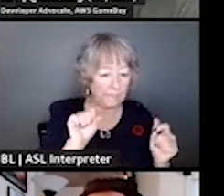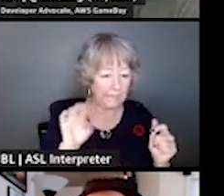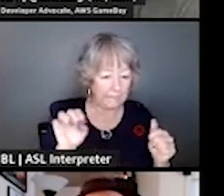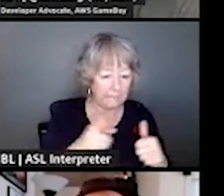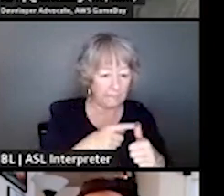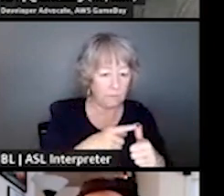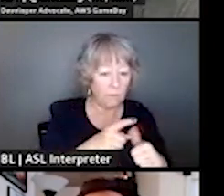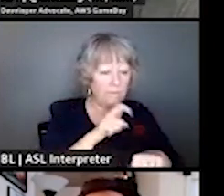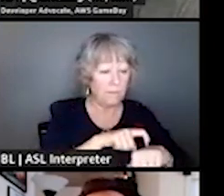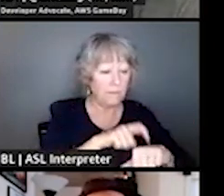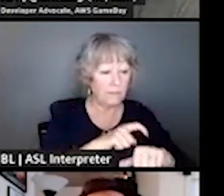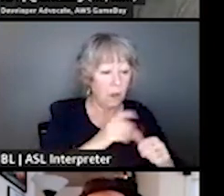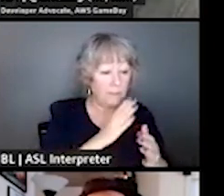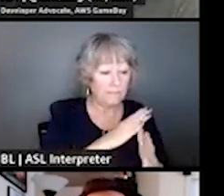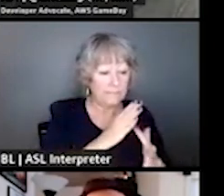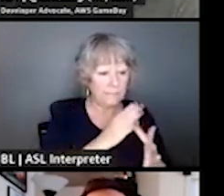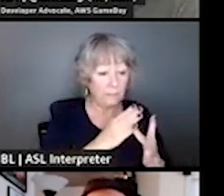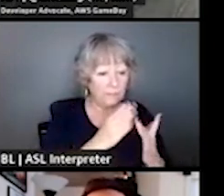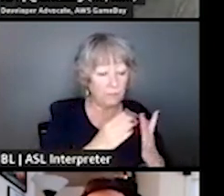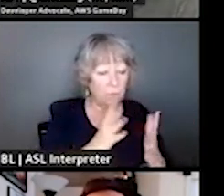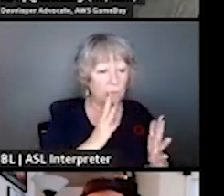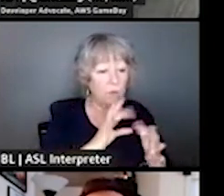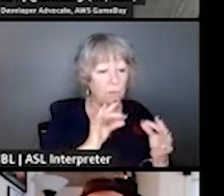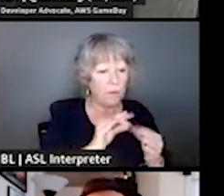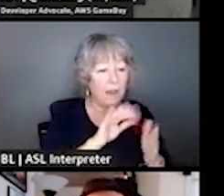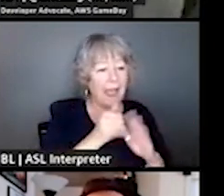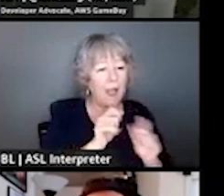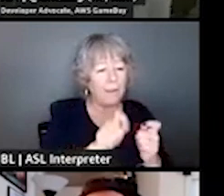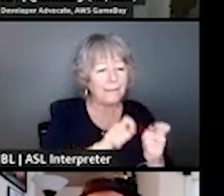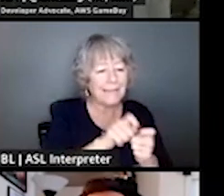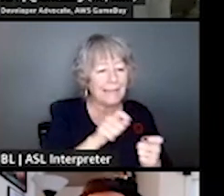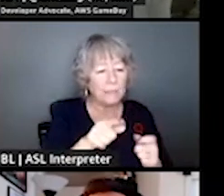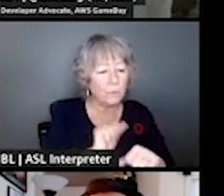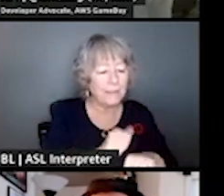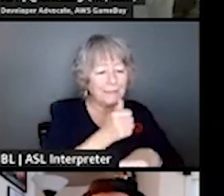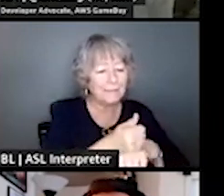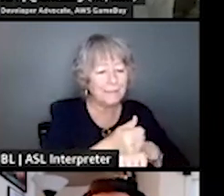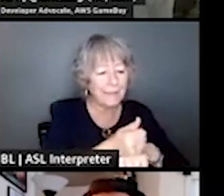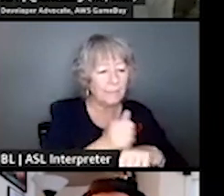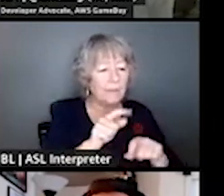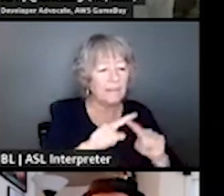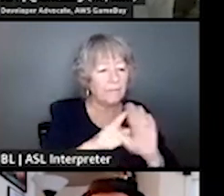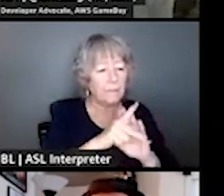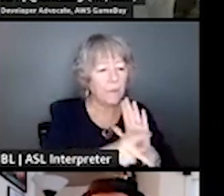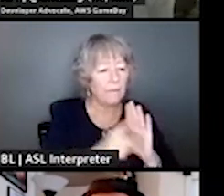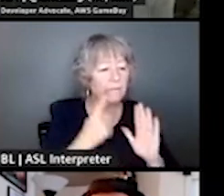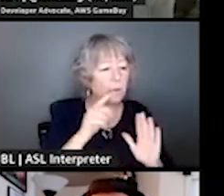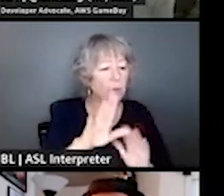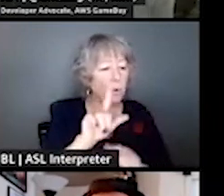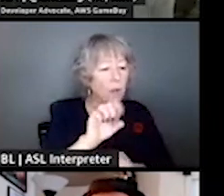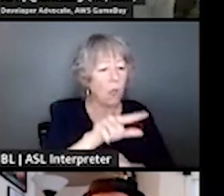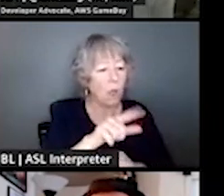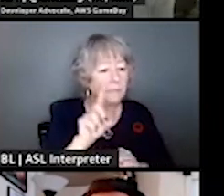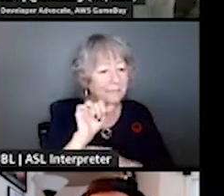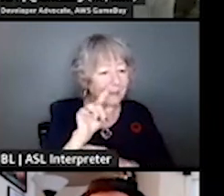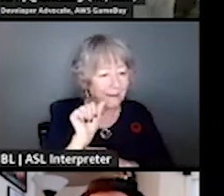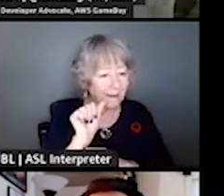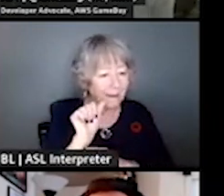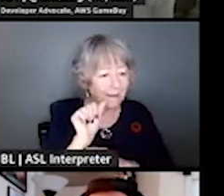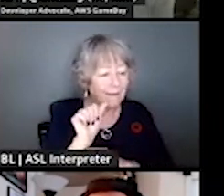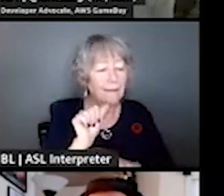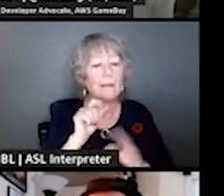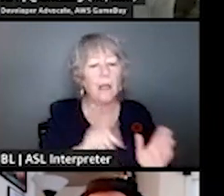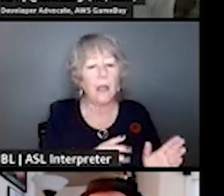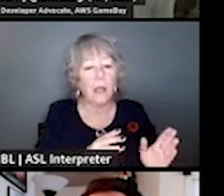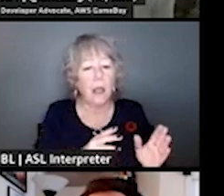we are going to talk about, like how exactly you can set up the different retention policy for your log data. Then second one is the search. So